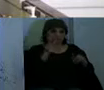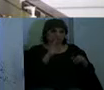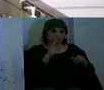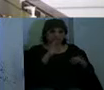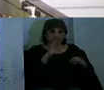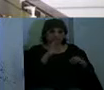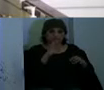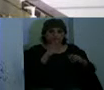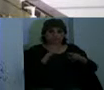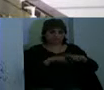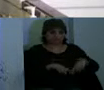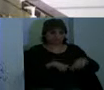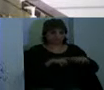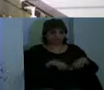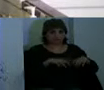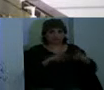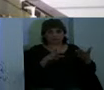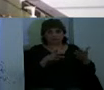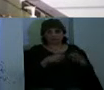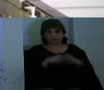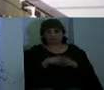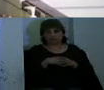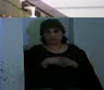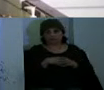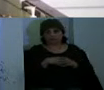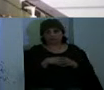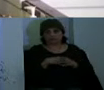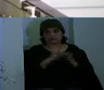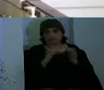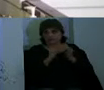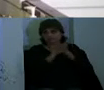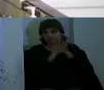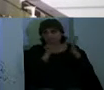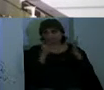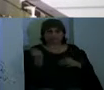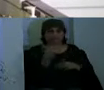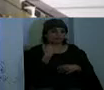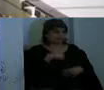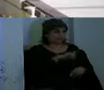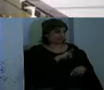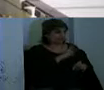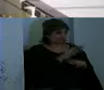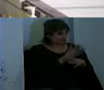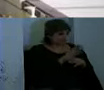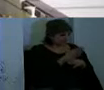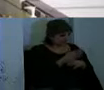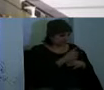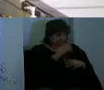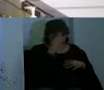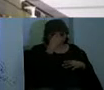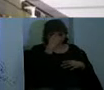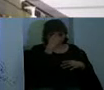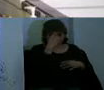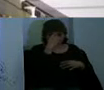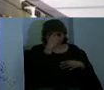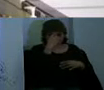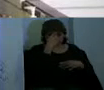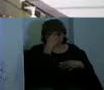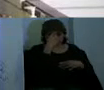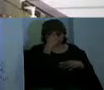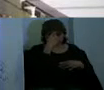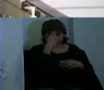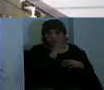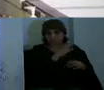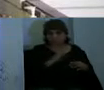compromised at odds. Only we share the mind of Christ and work together by the inspiration of his